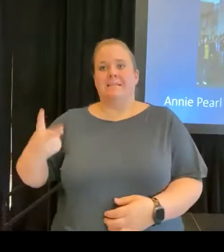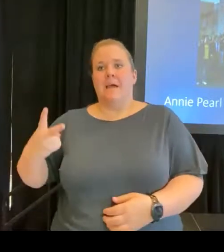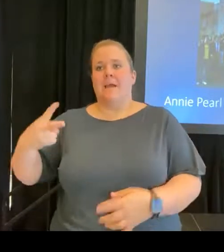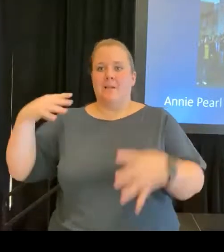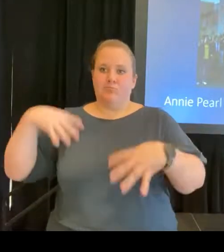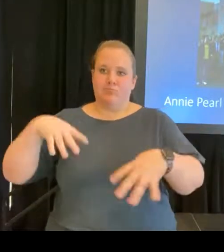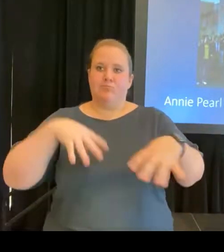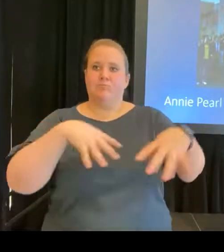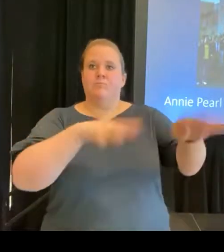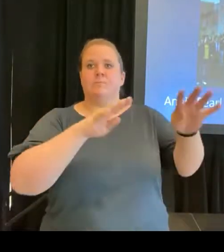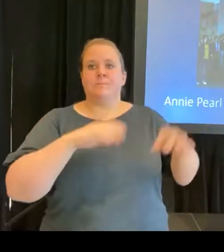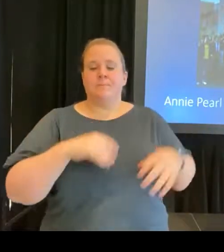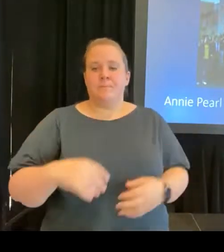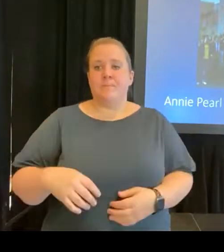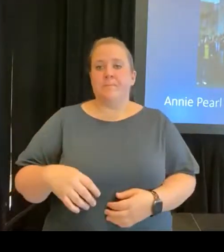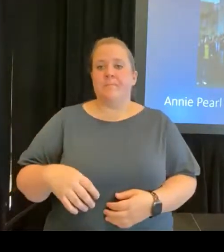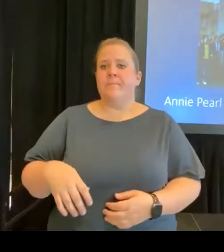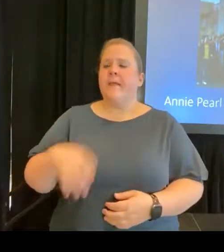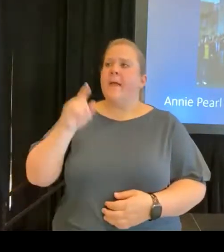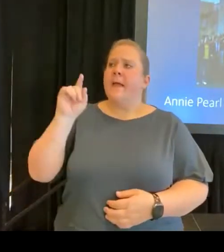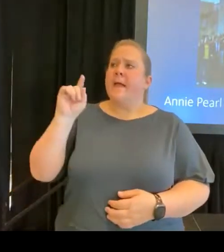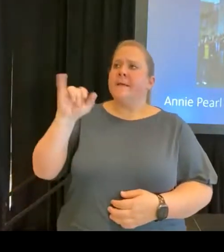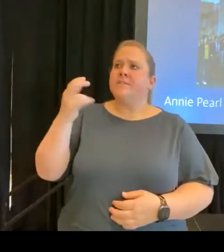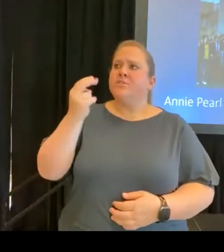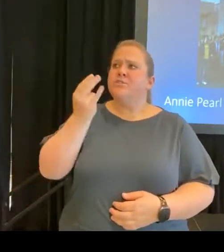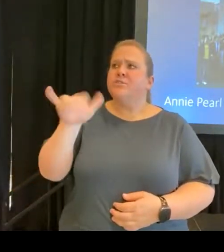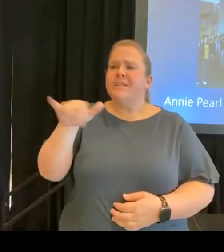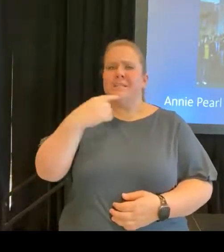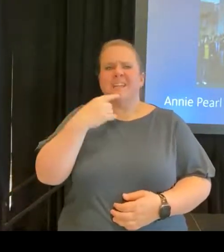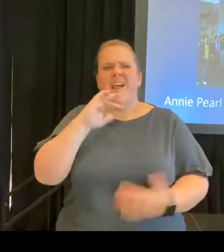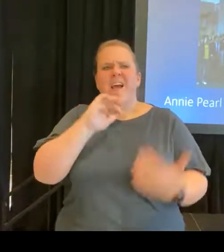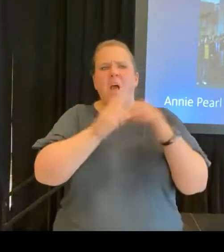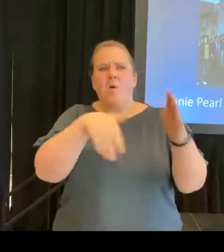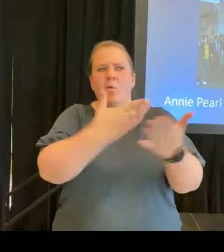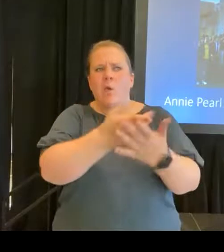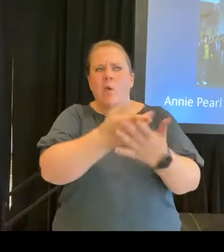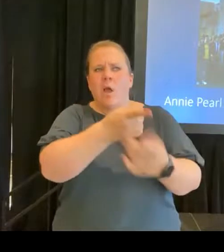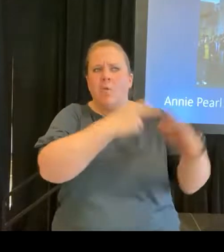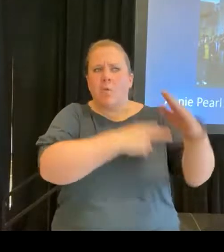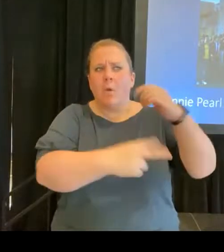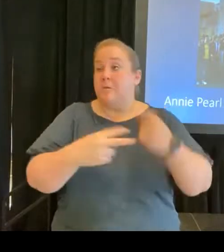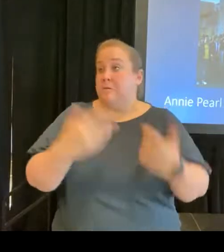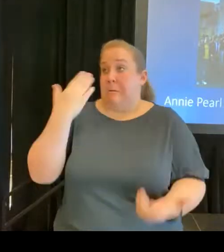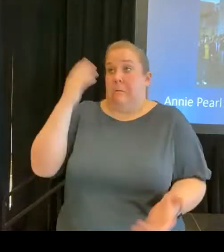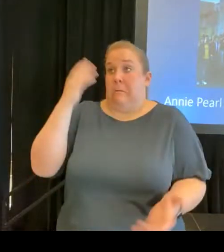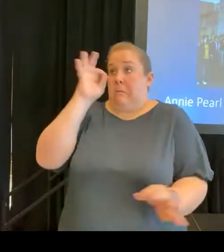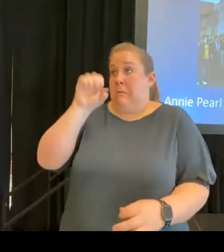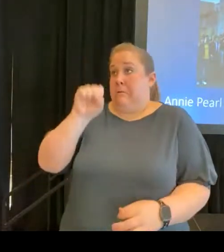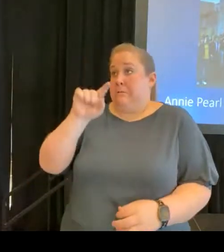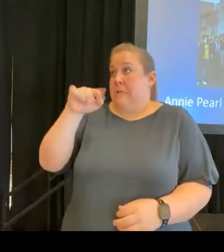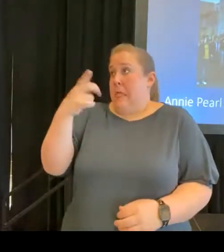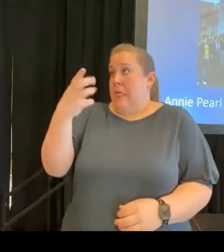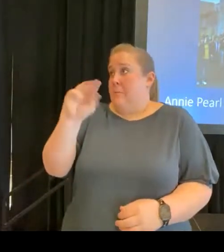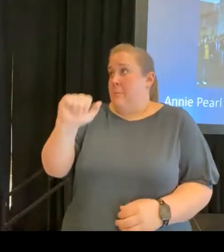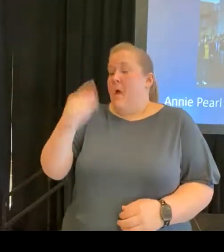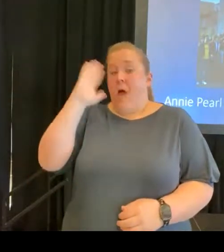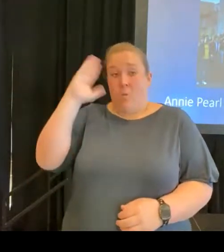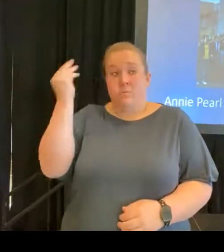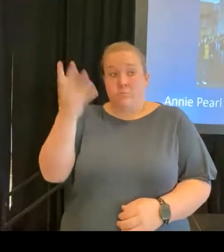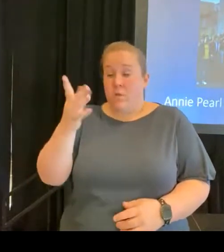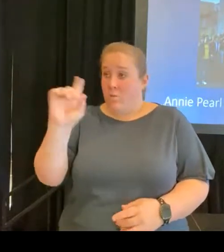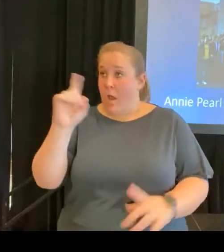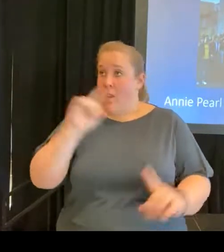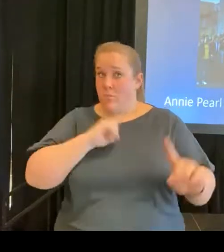wave. And Jenny said, well, how do I get to the bridge? I said, well, I don't know much about Selma, but I can take you to where the